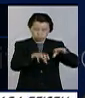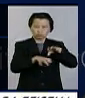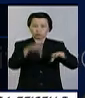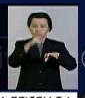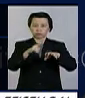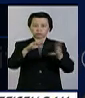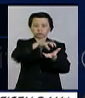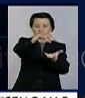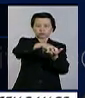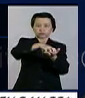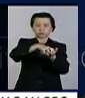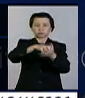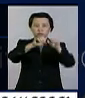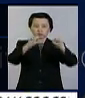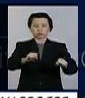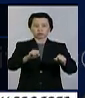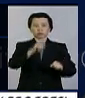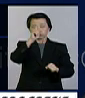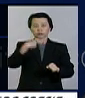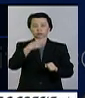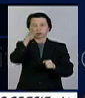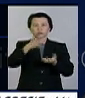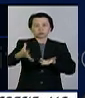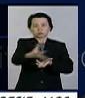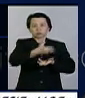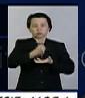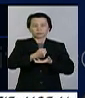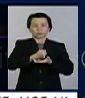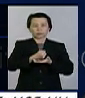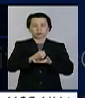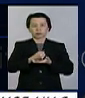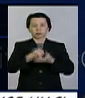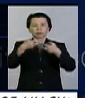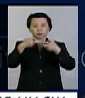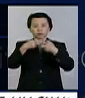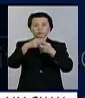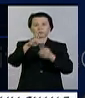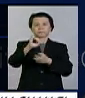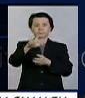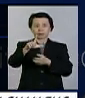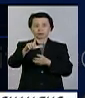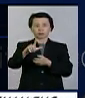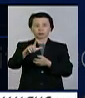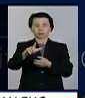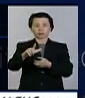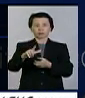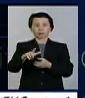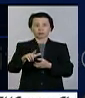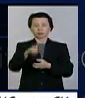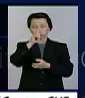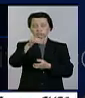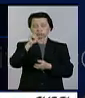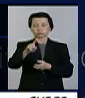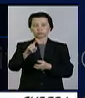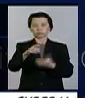the substations. Because at the end of the day they are going to collect electricity bills from the revenue. They make money from, out of it. They make money, so they